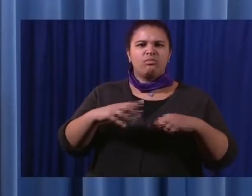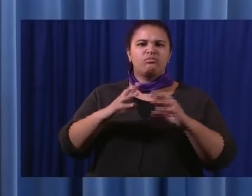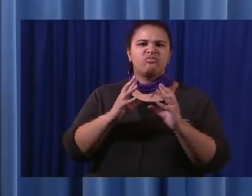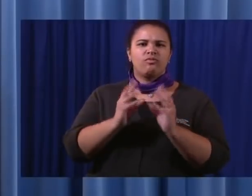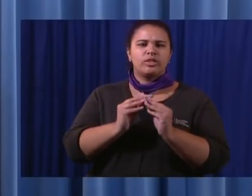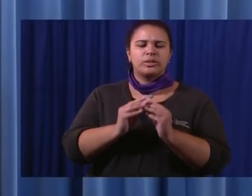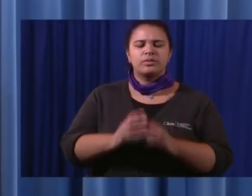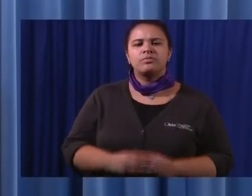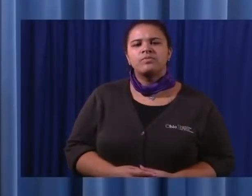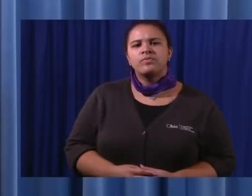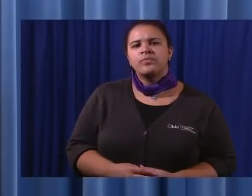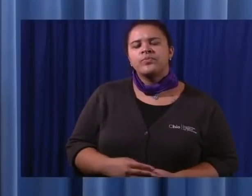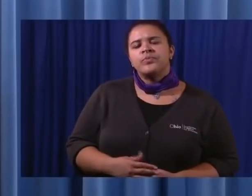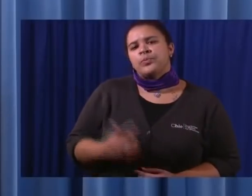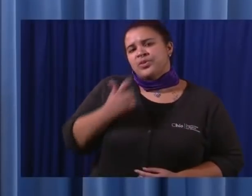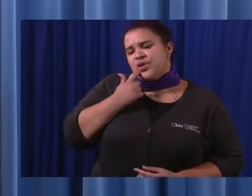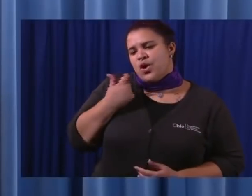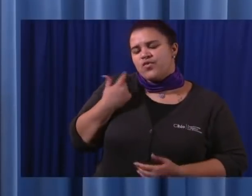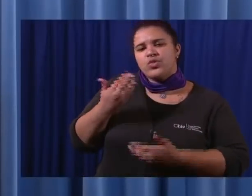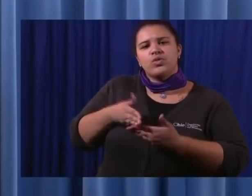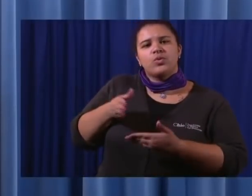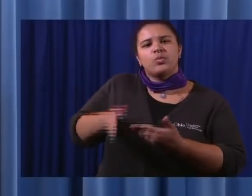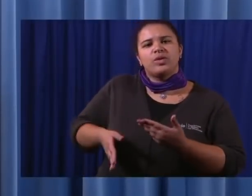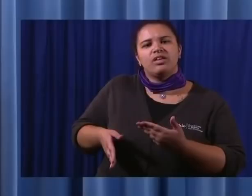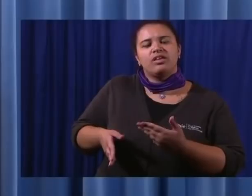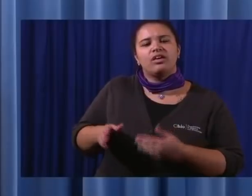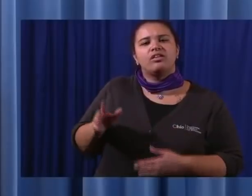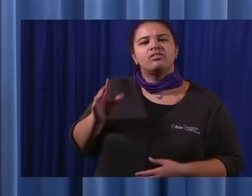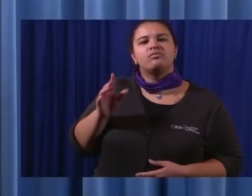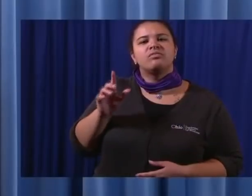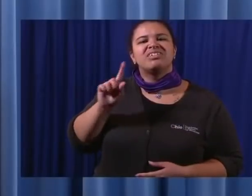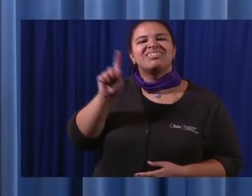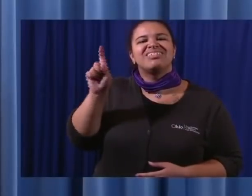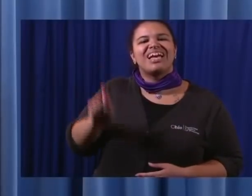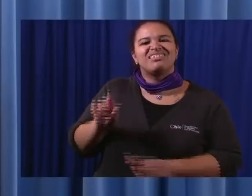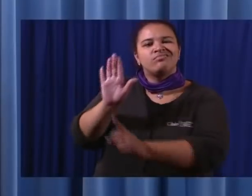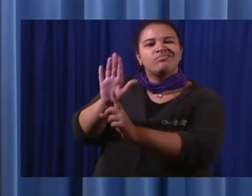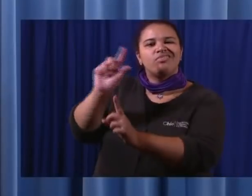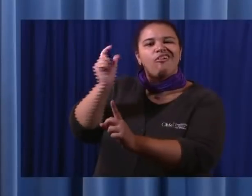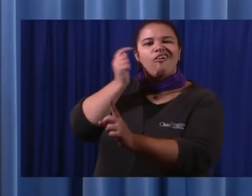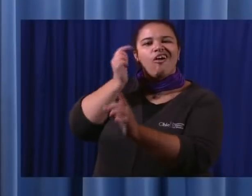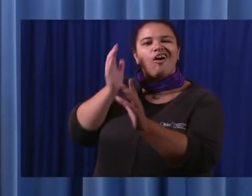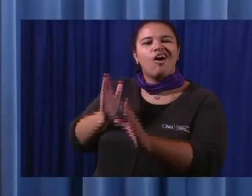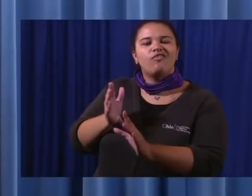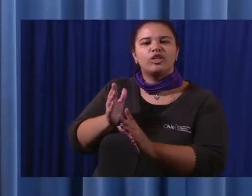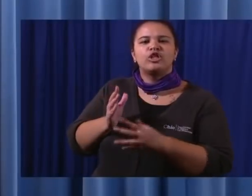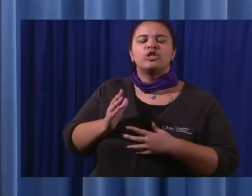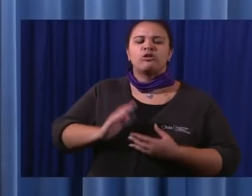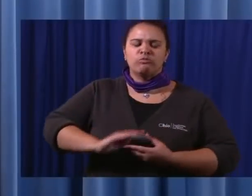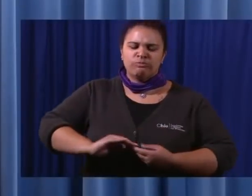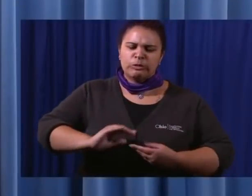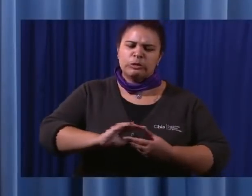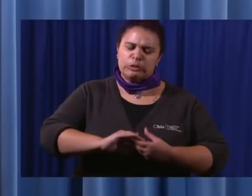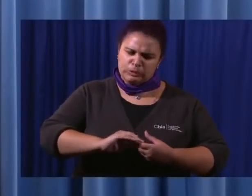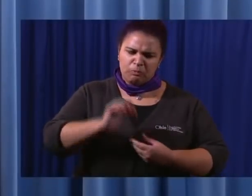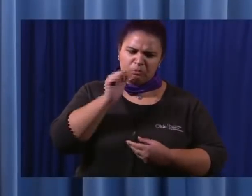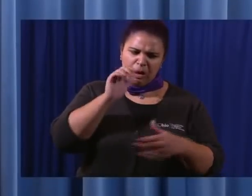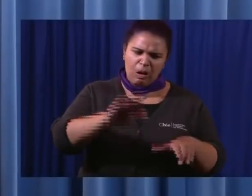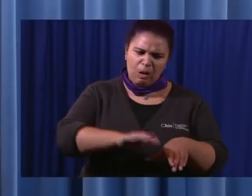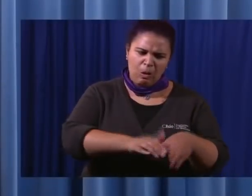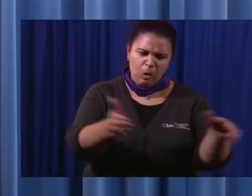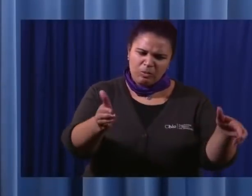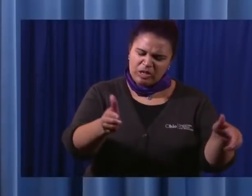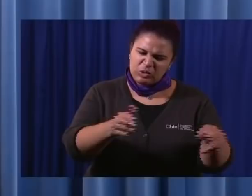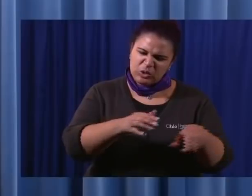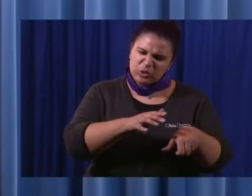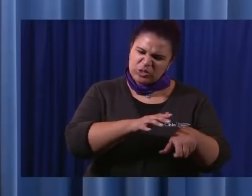expressed some regret to opening bars too soon. As our cases begin to rise, do you look back and regret any of